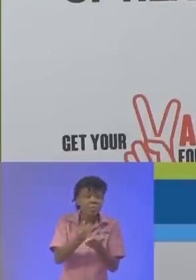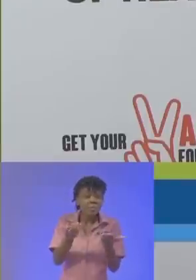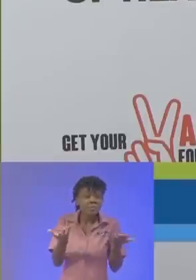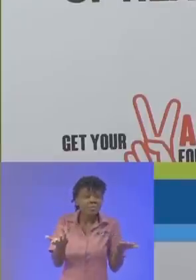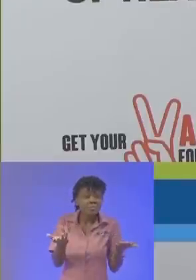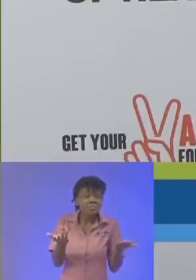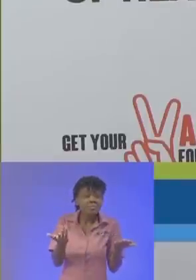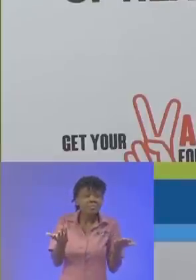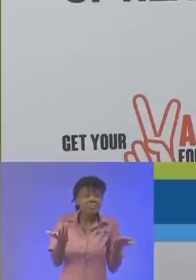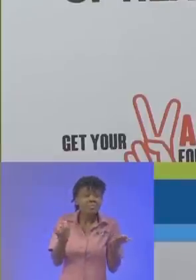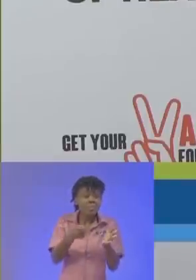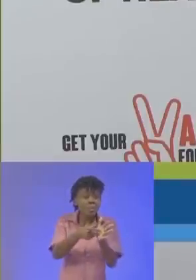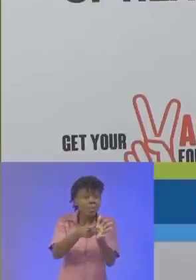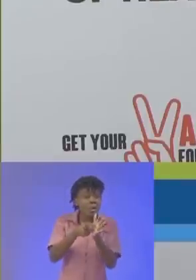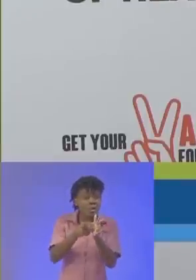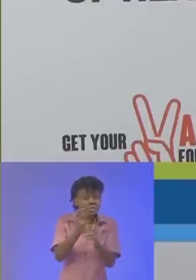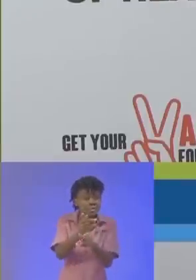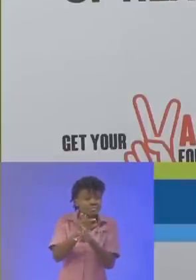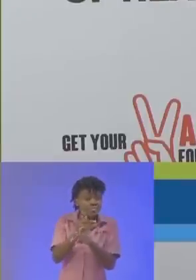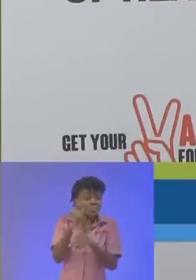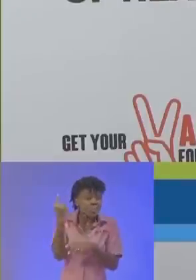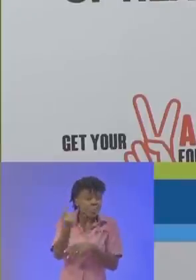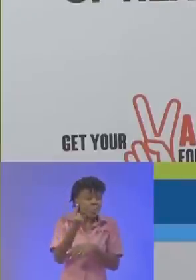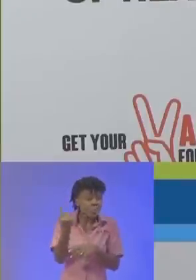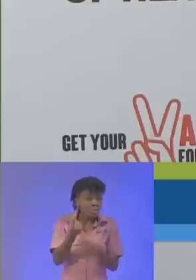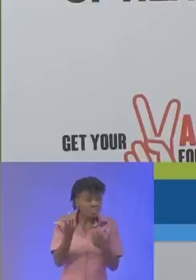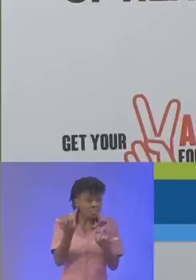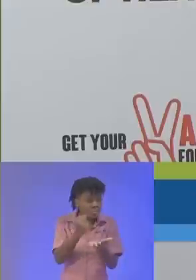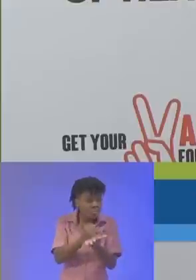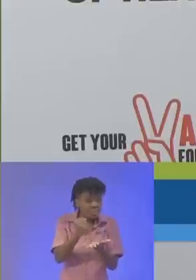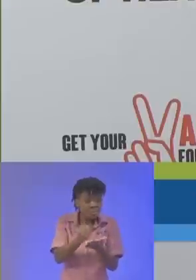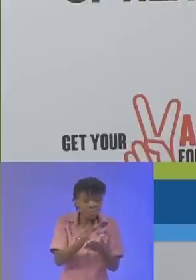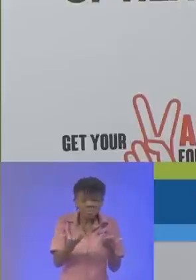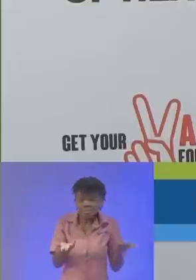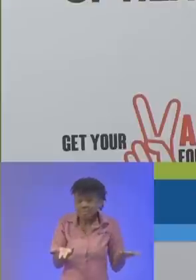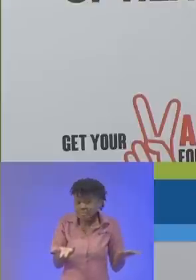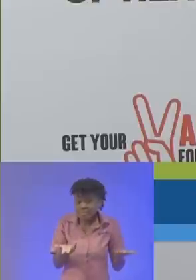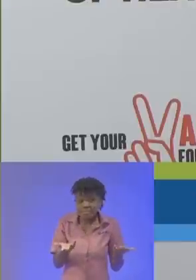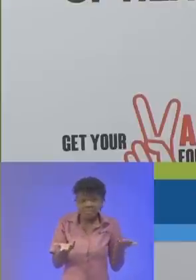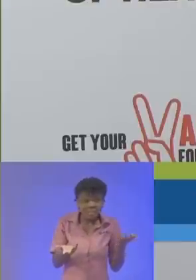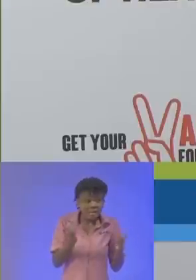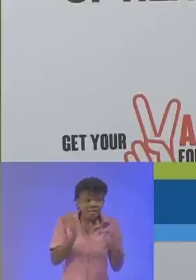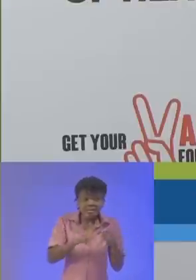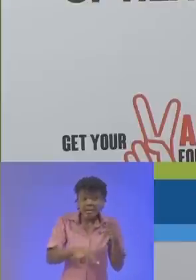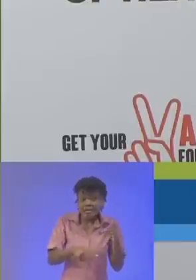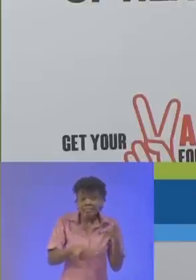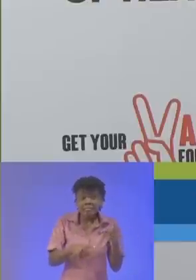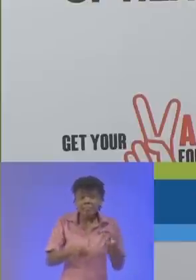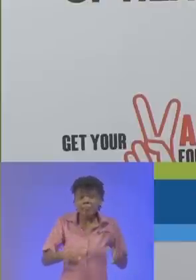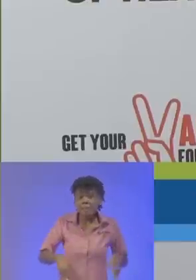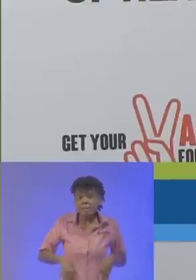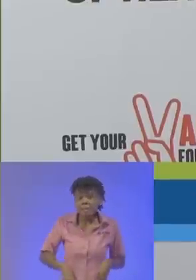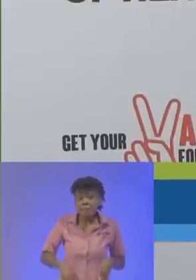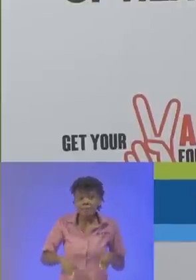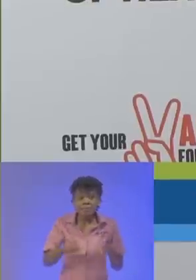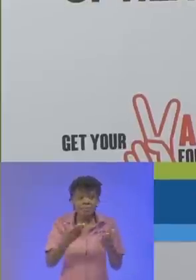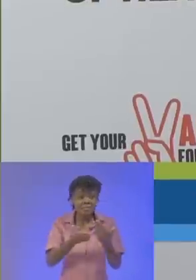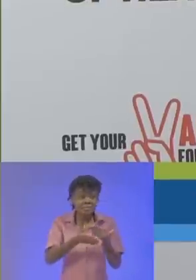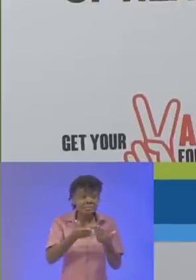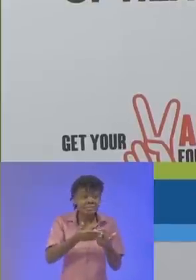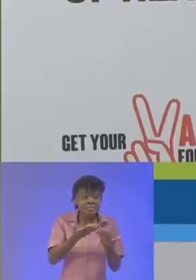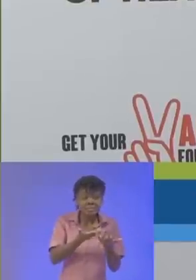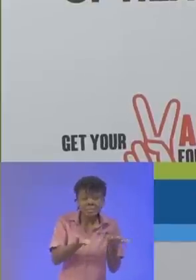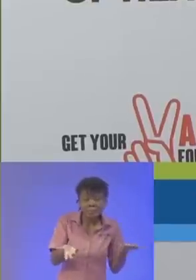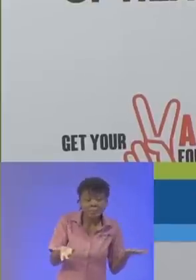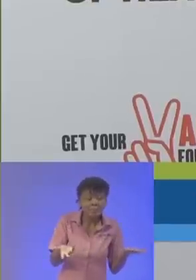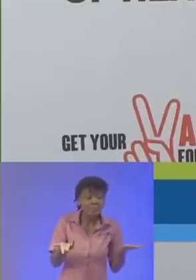photo of their passport when they're in a safe zone, much in the way that a photo of your vaccination card is allowed? Thank you. Thank you very